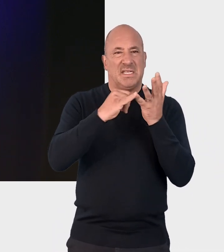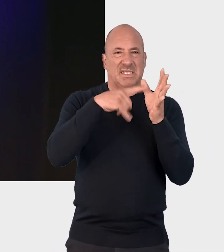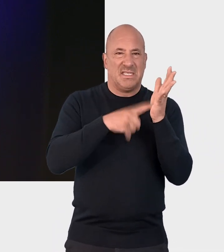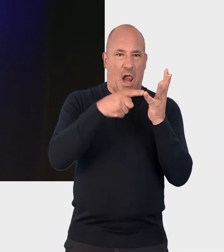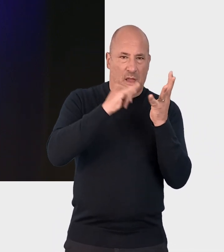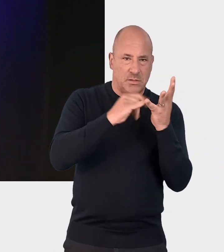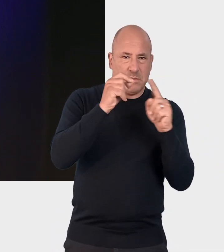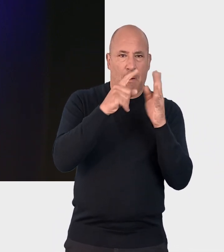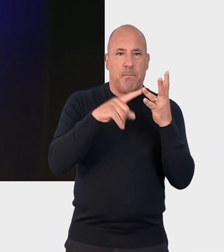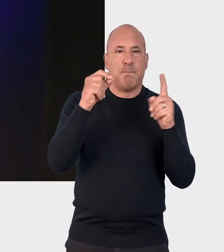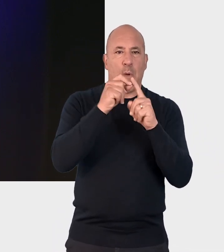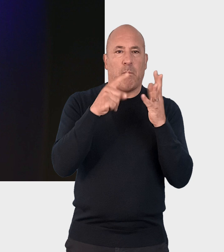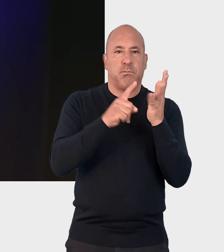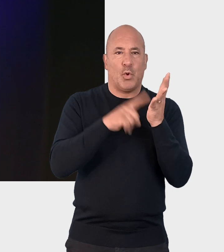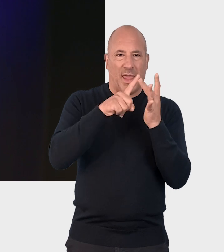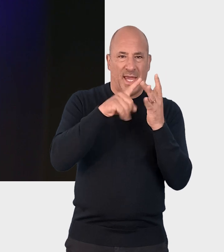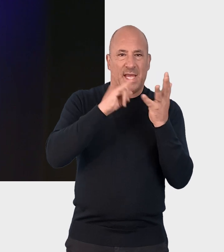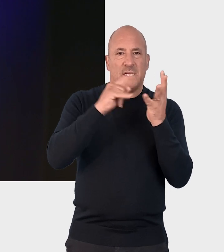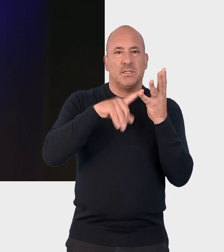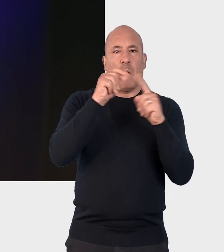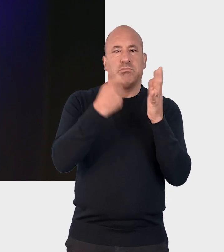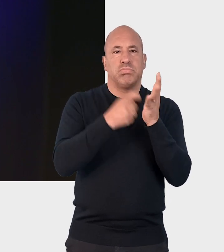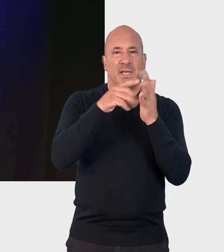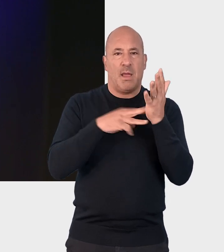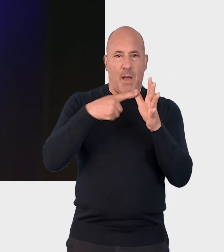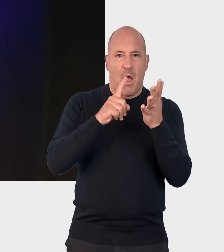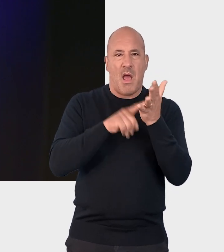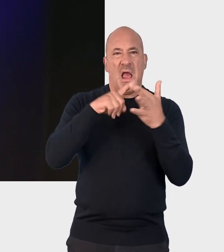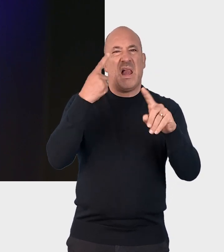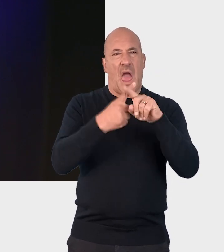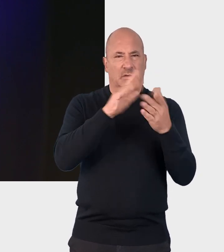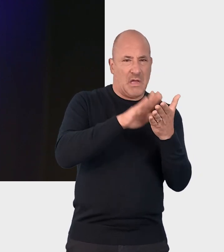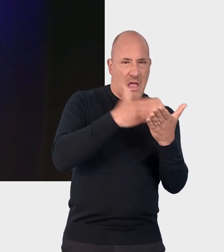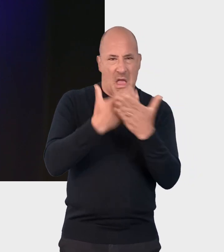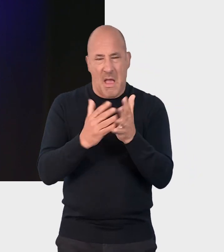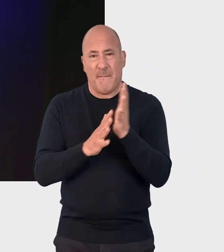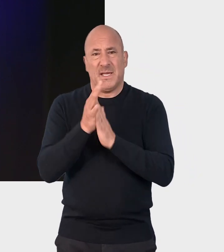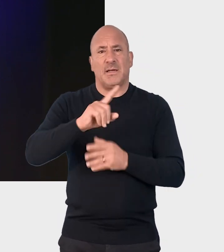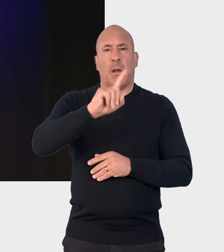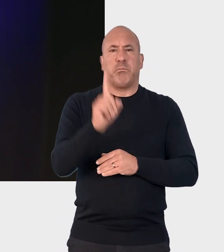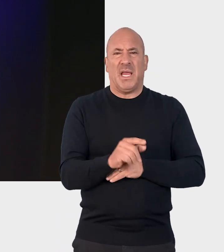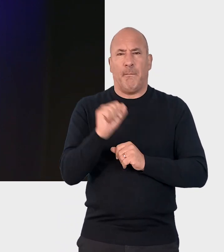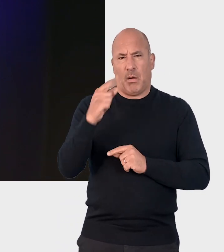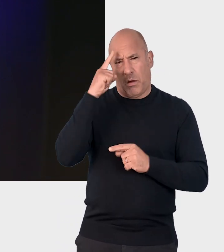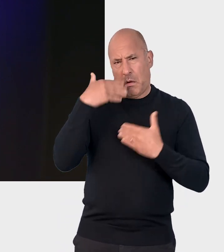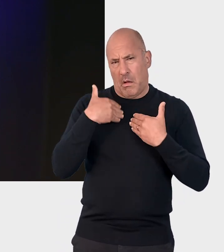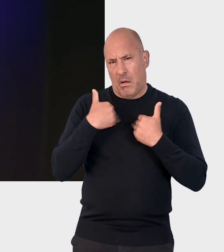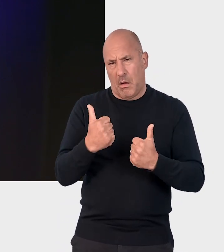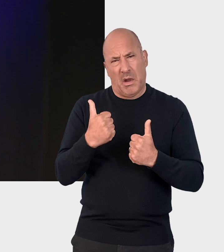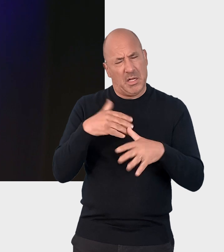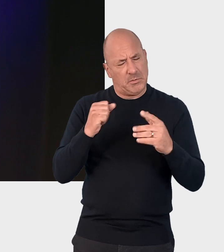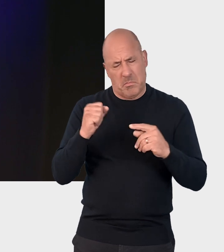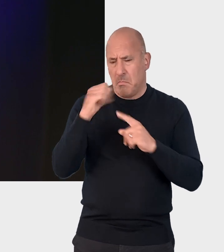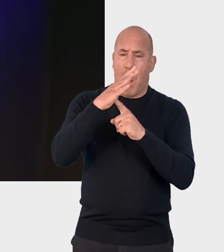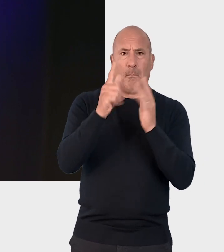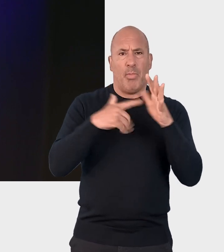city of Salford is Salus Populi Suprema Lex, which translated means that the welfare of the people